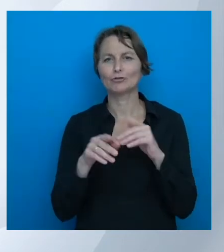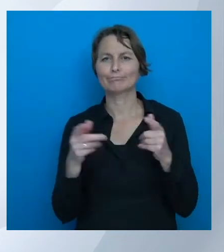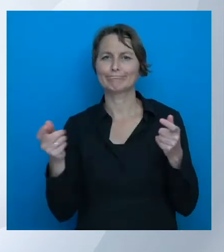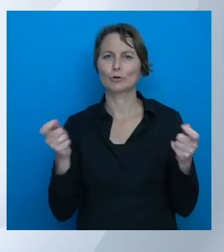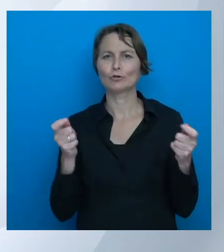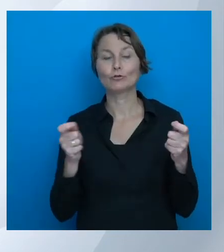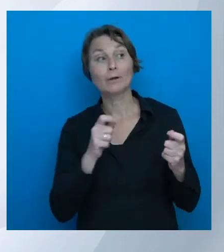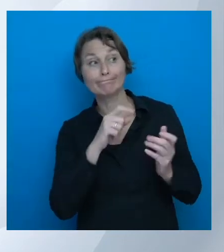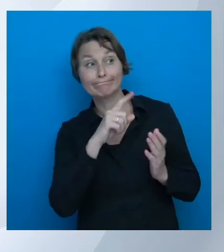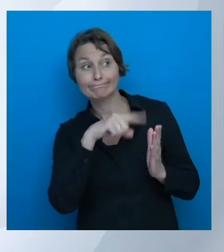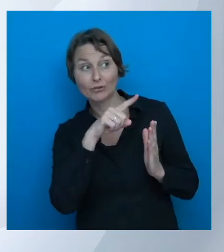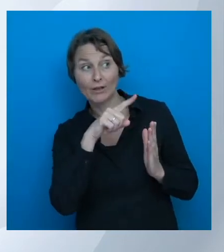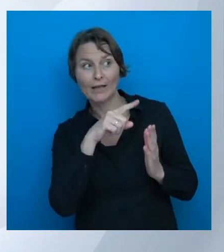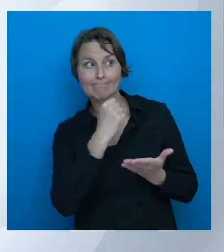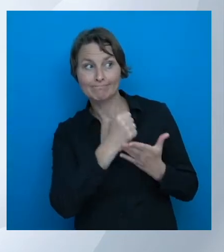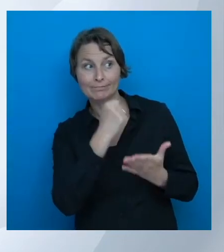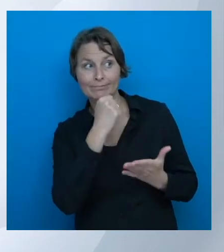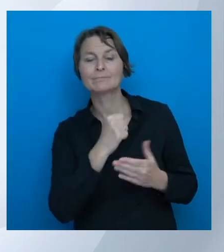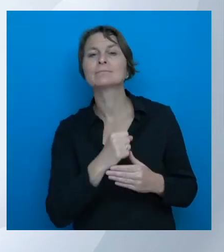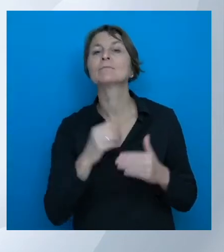Now let's talk about Gatekeeper.